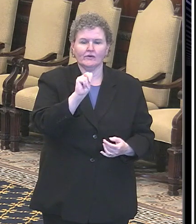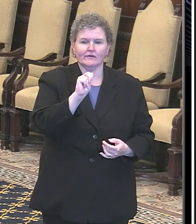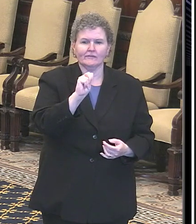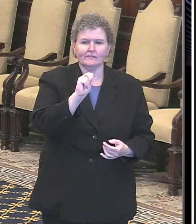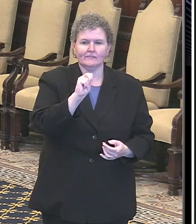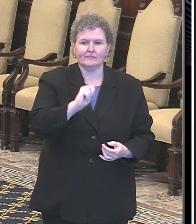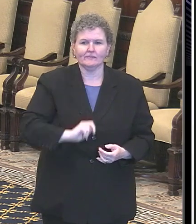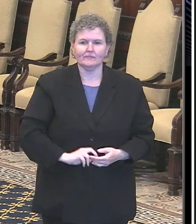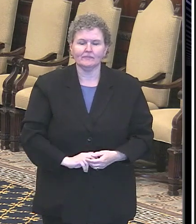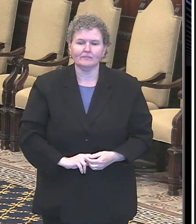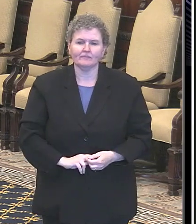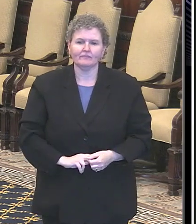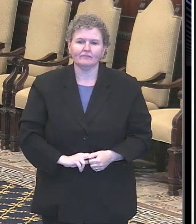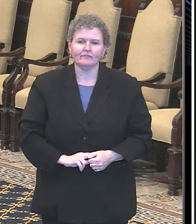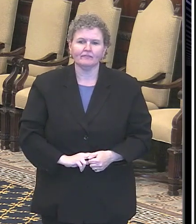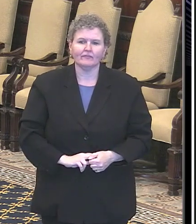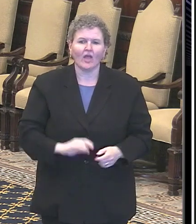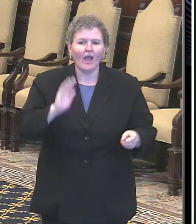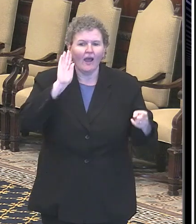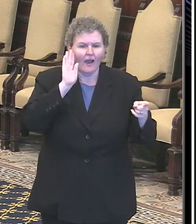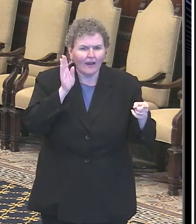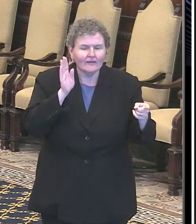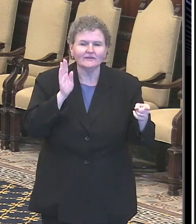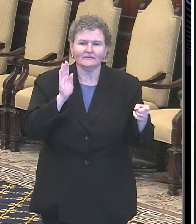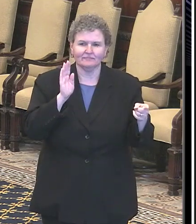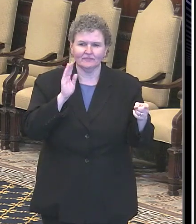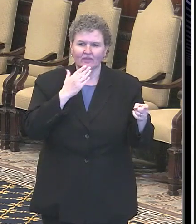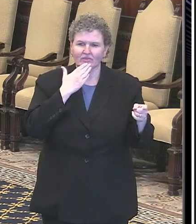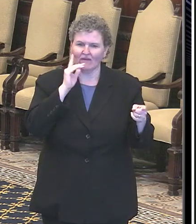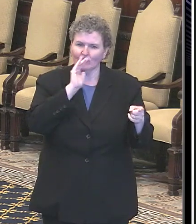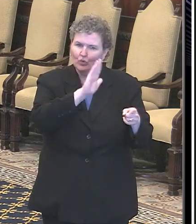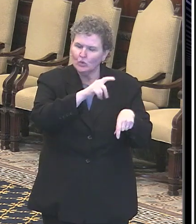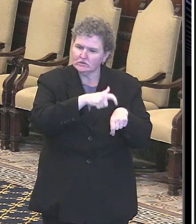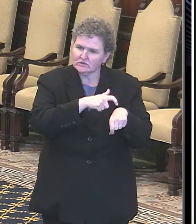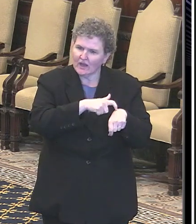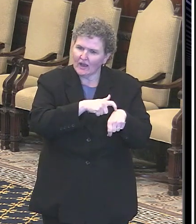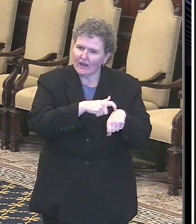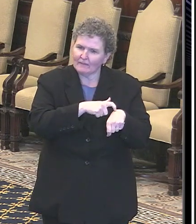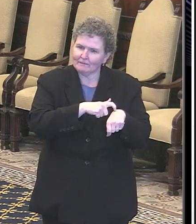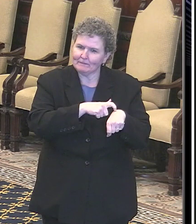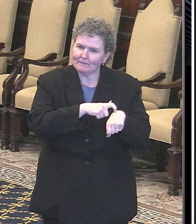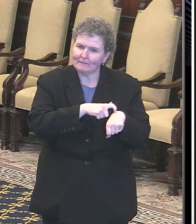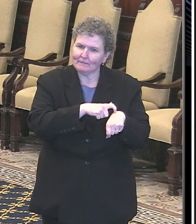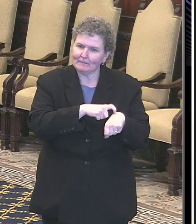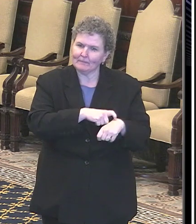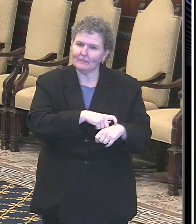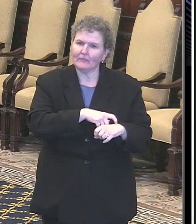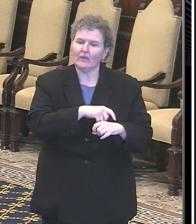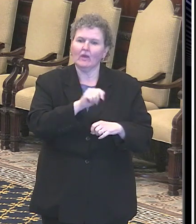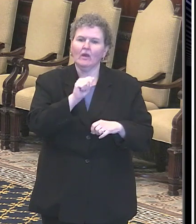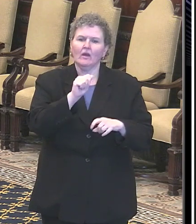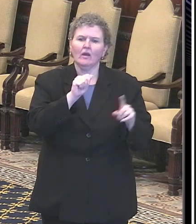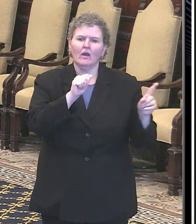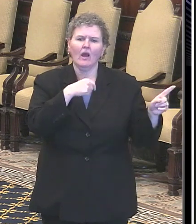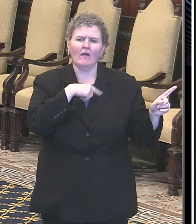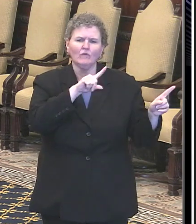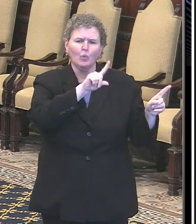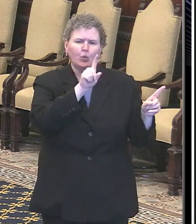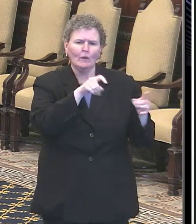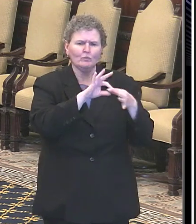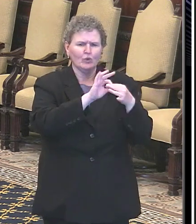Hi, everybody. Thanks for your time. Laura and Pat covered most of my questions about the Department of